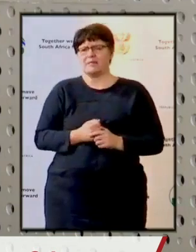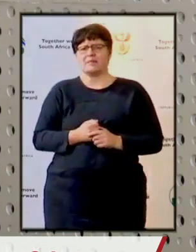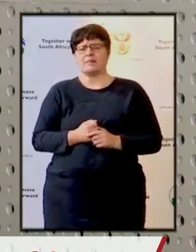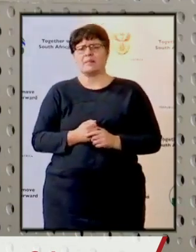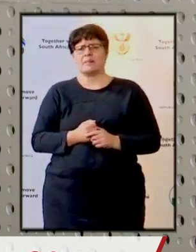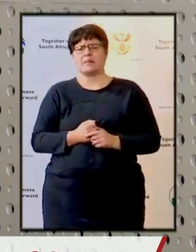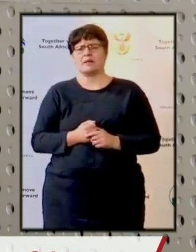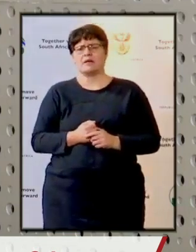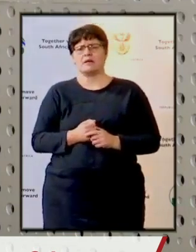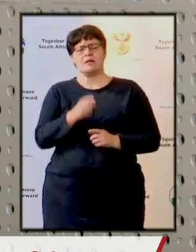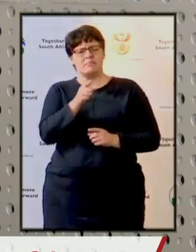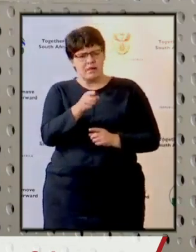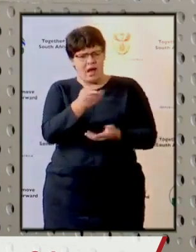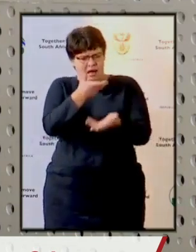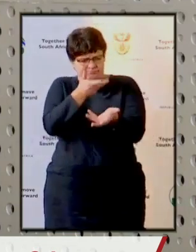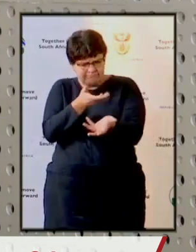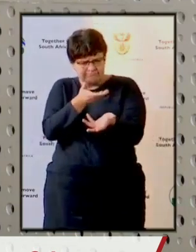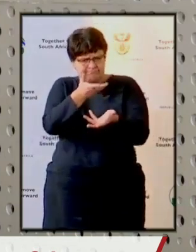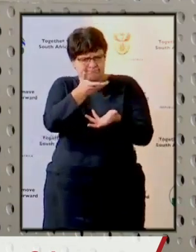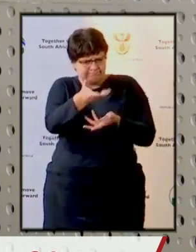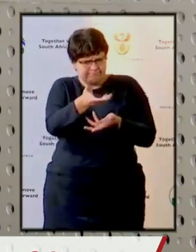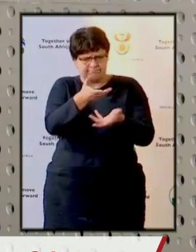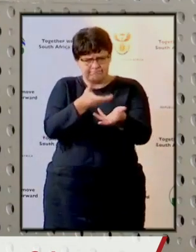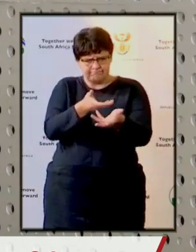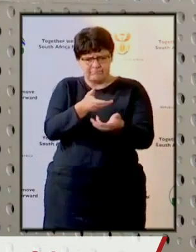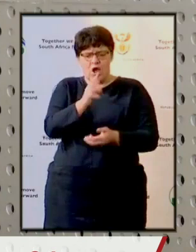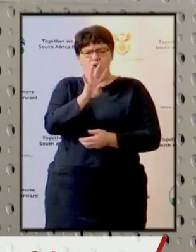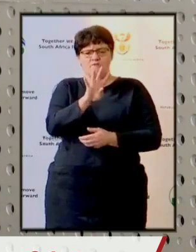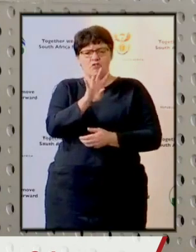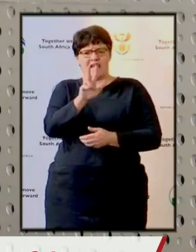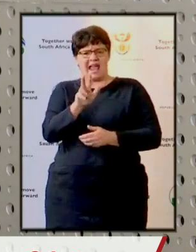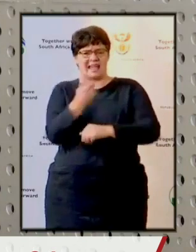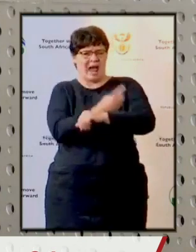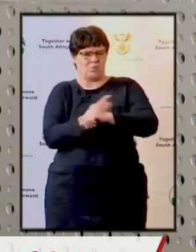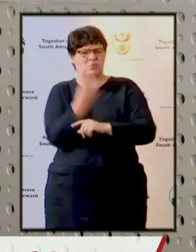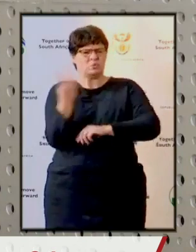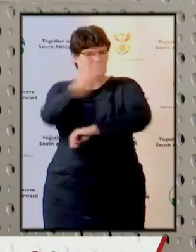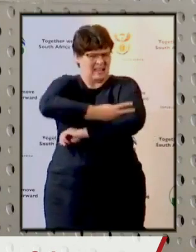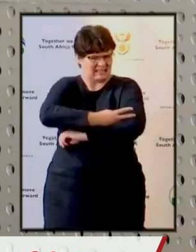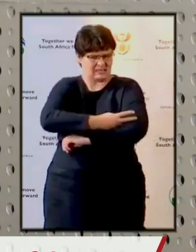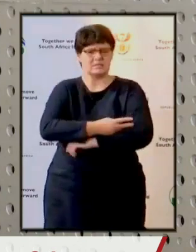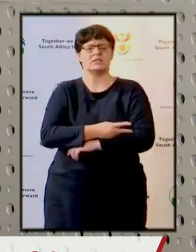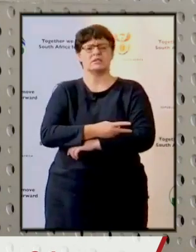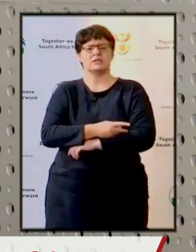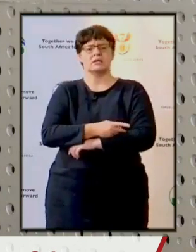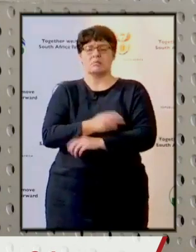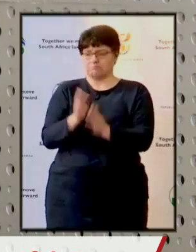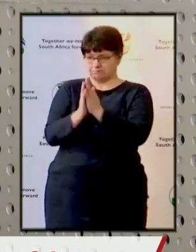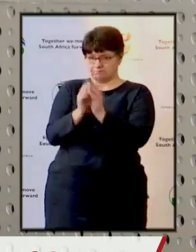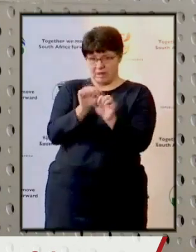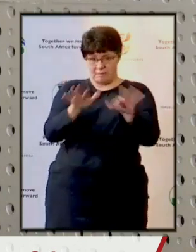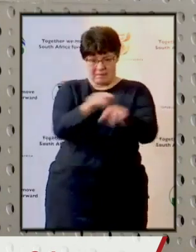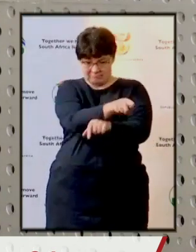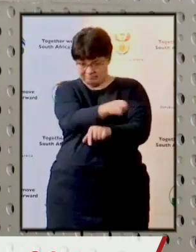very valuable consultation process. Over 48 hours, many, many South Africans wrote in.